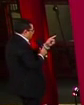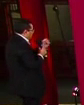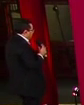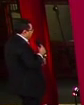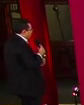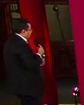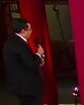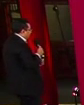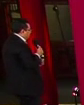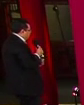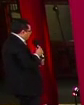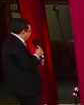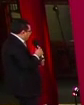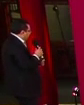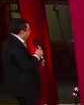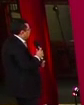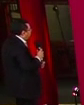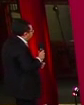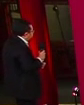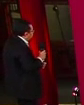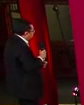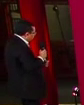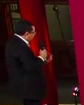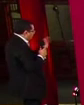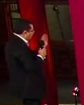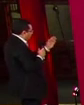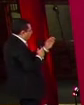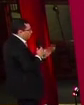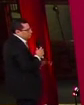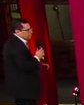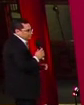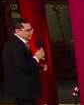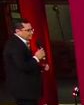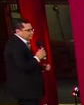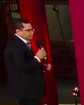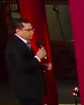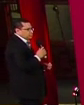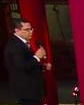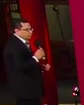And we'll see similar characteristics in the proportion